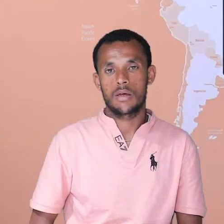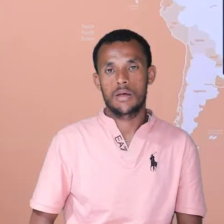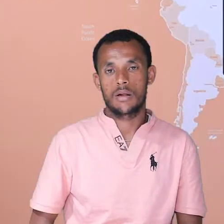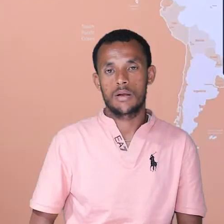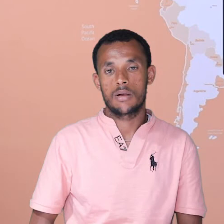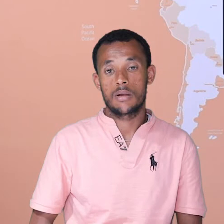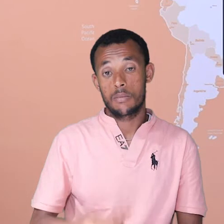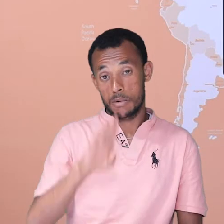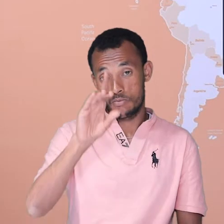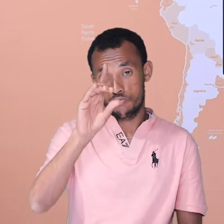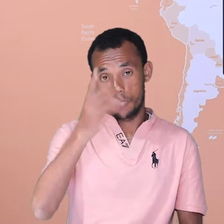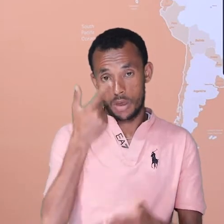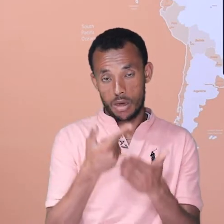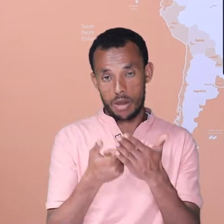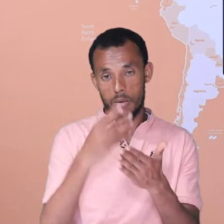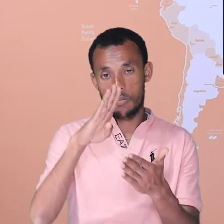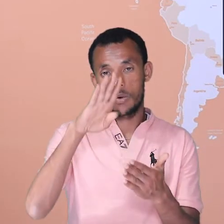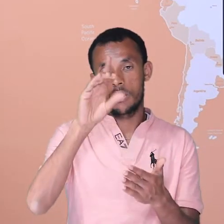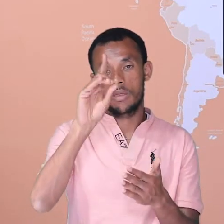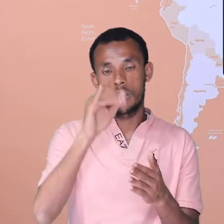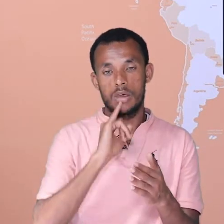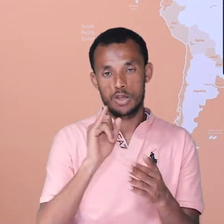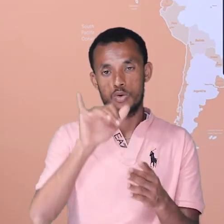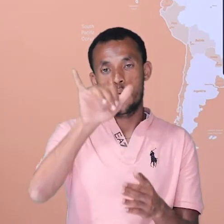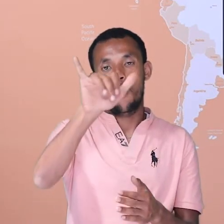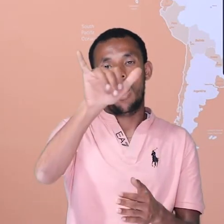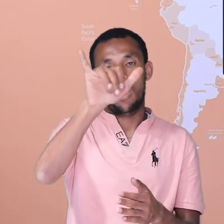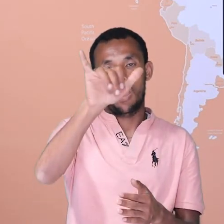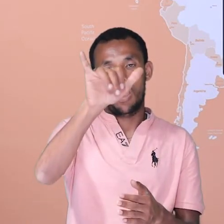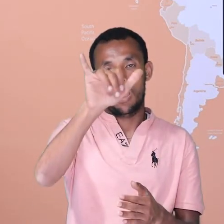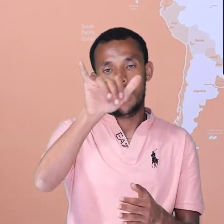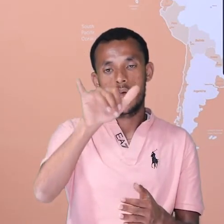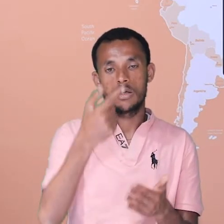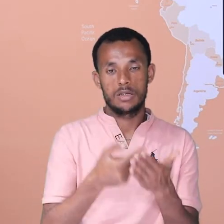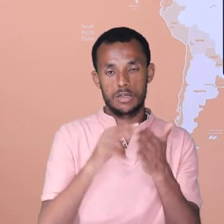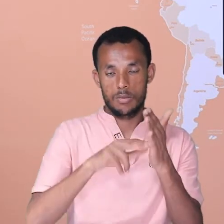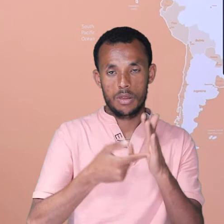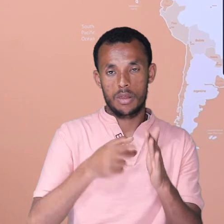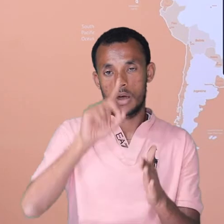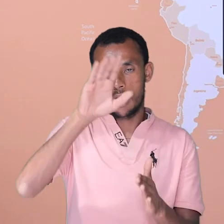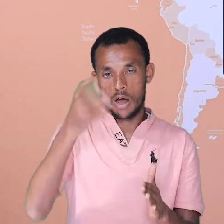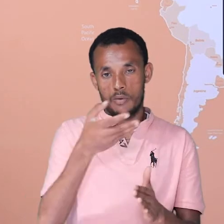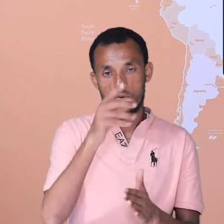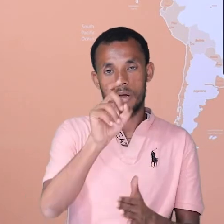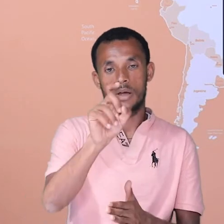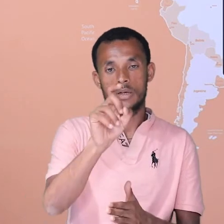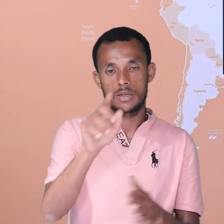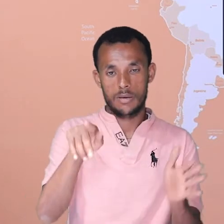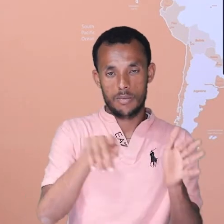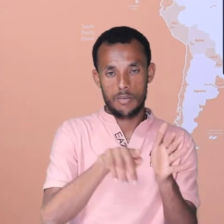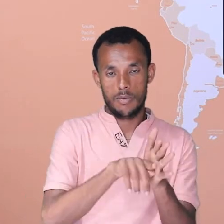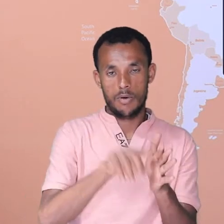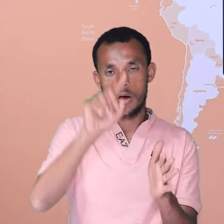of measures of BD here. What is BD? BD is Y. This means half of x